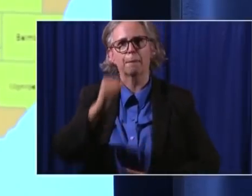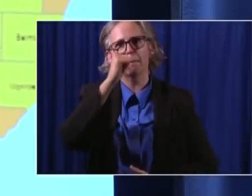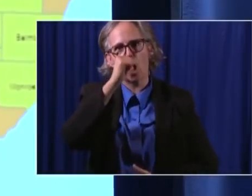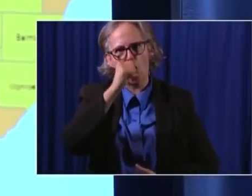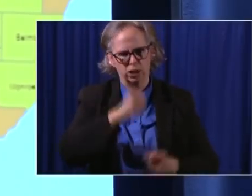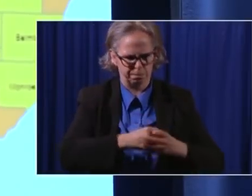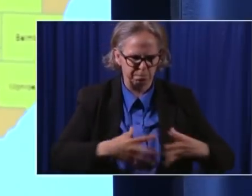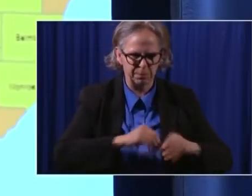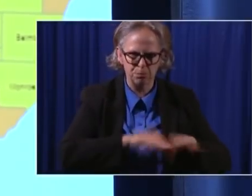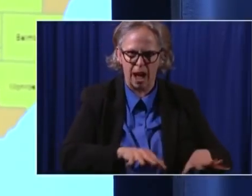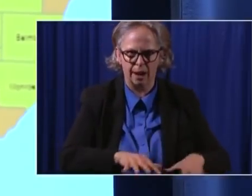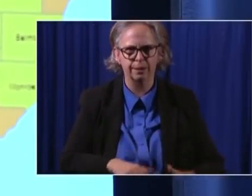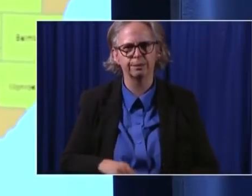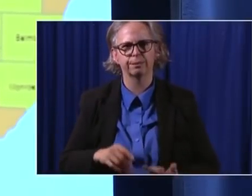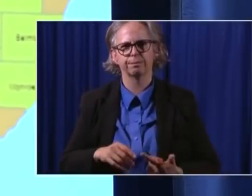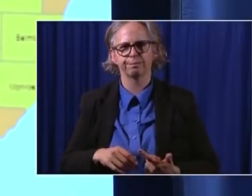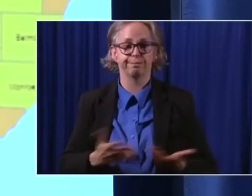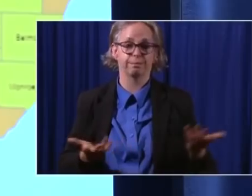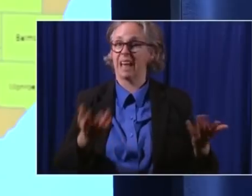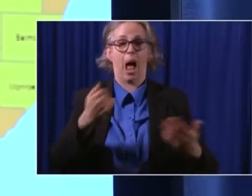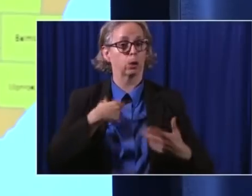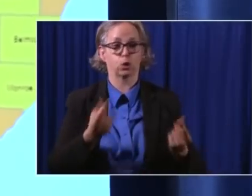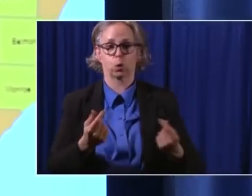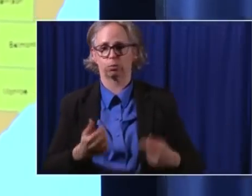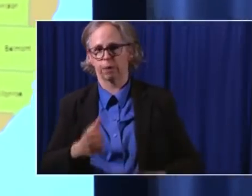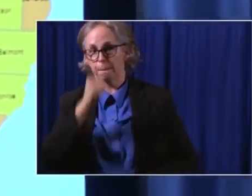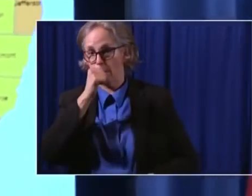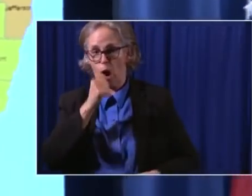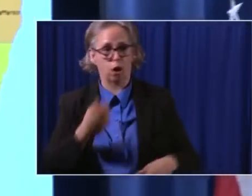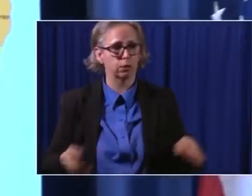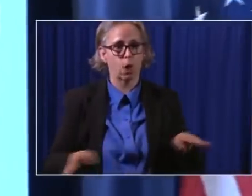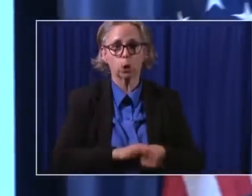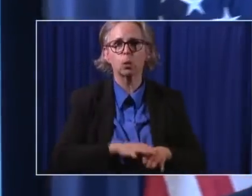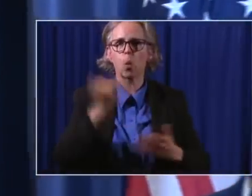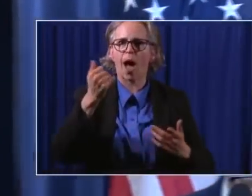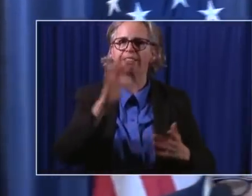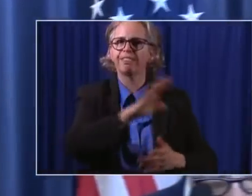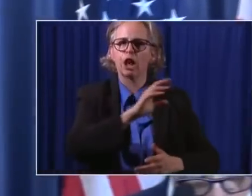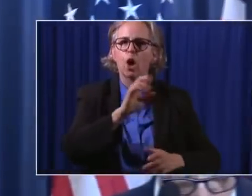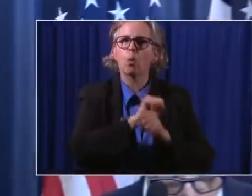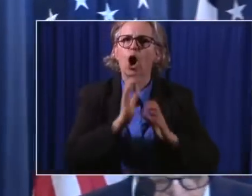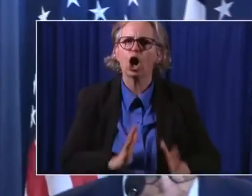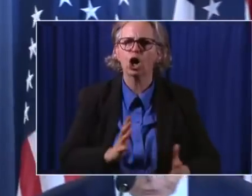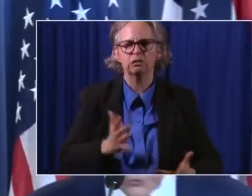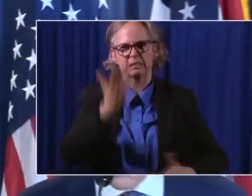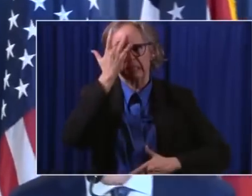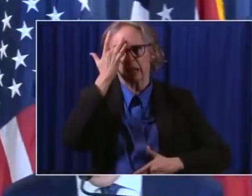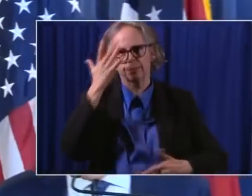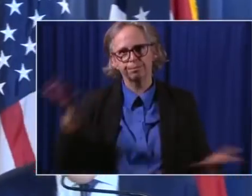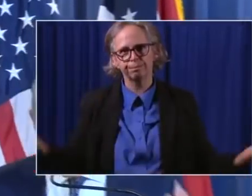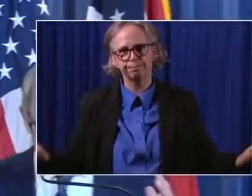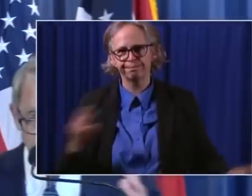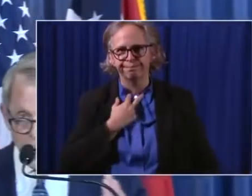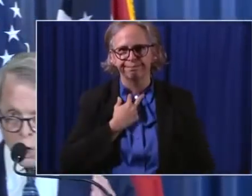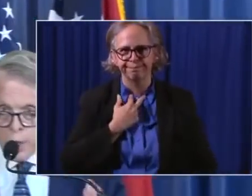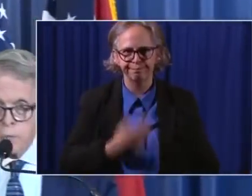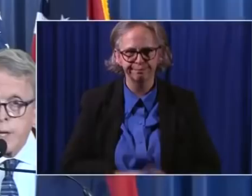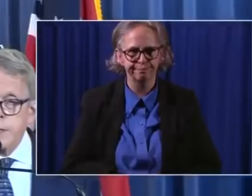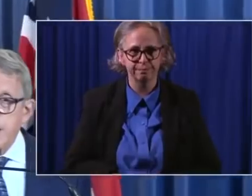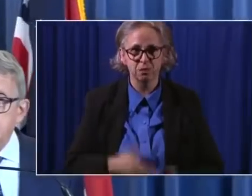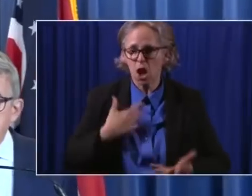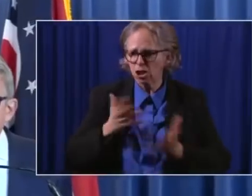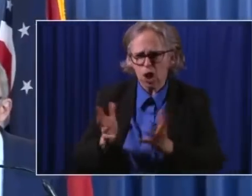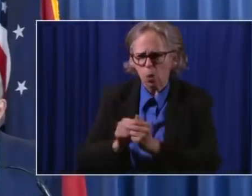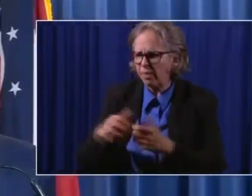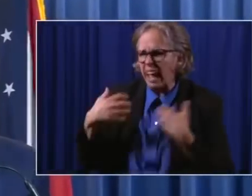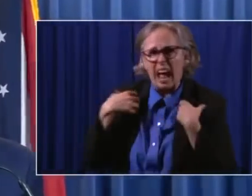their staffs having cases. So as I talked to the health director today, health director described that area